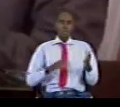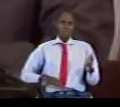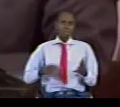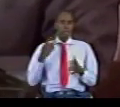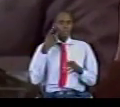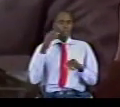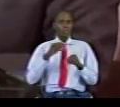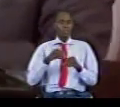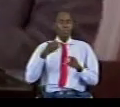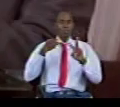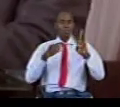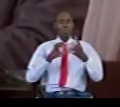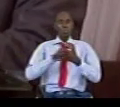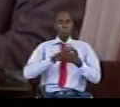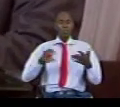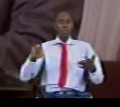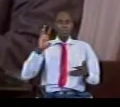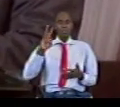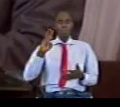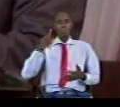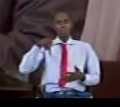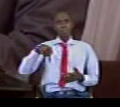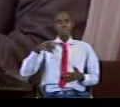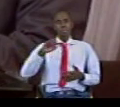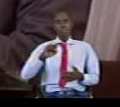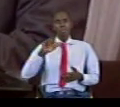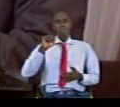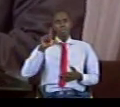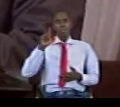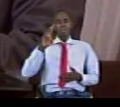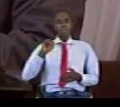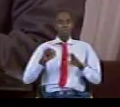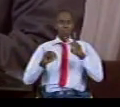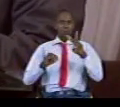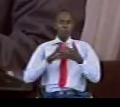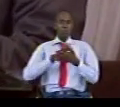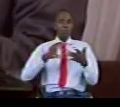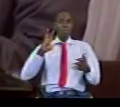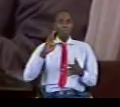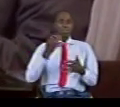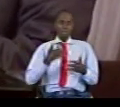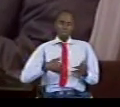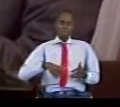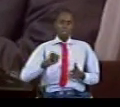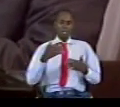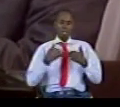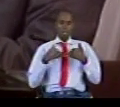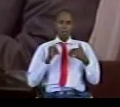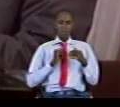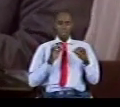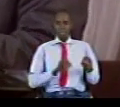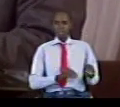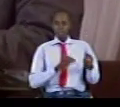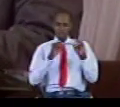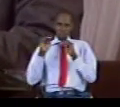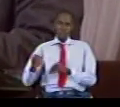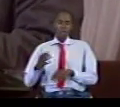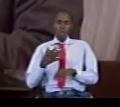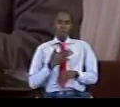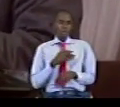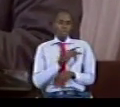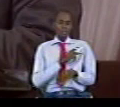this, chapter 2 of the Psalms, in verse 6, yet have I set my king upon my holy hill